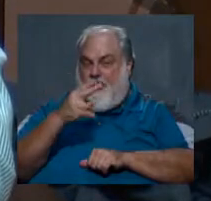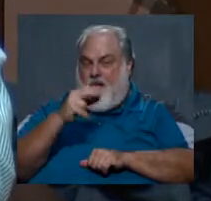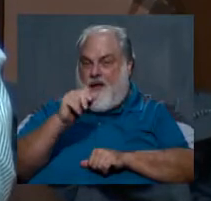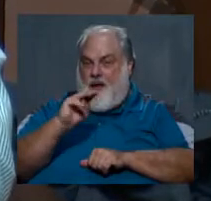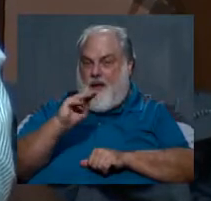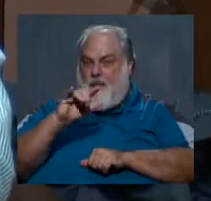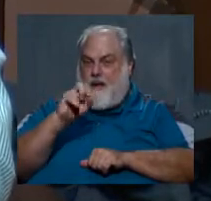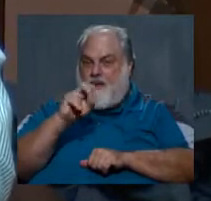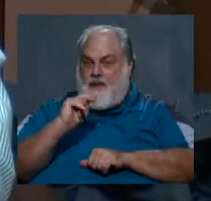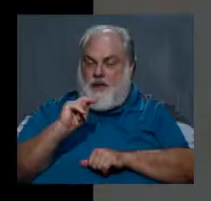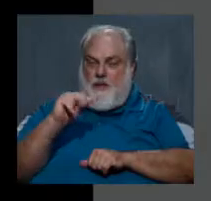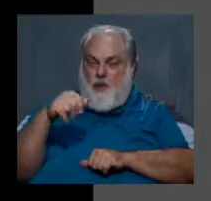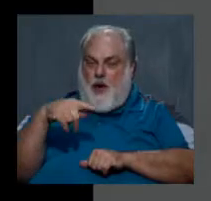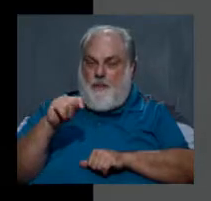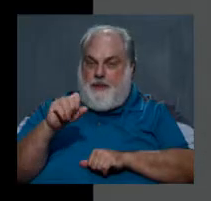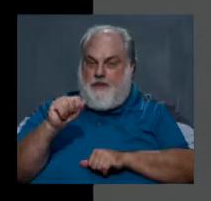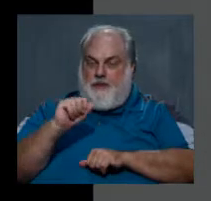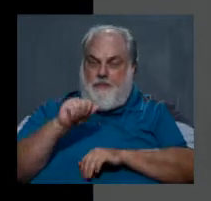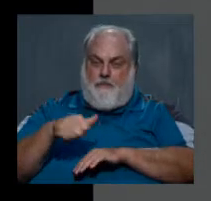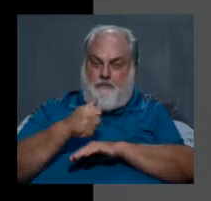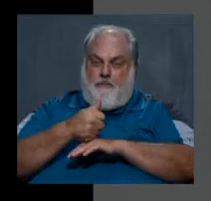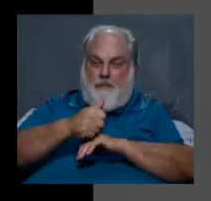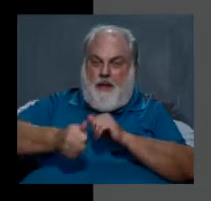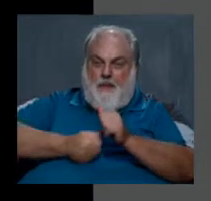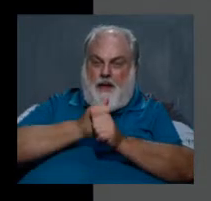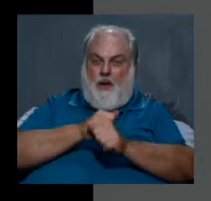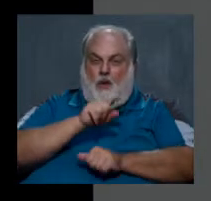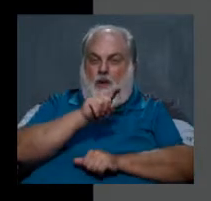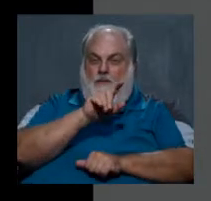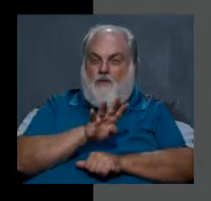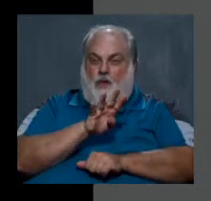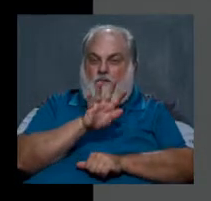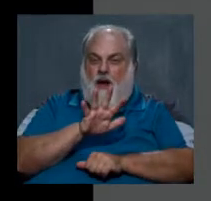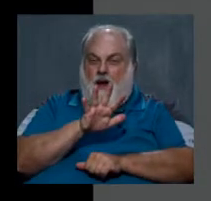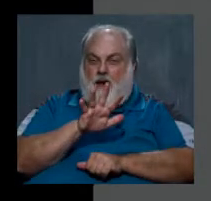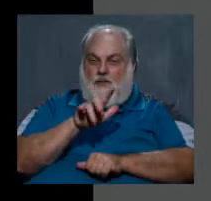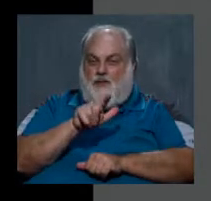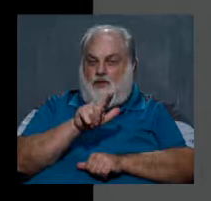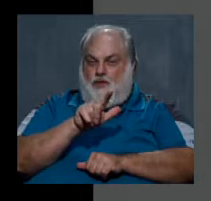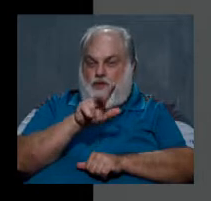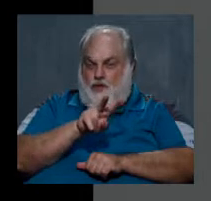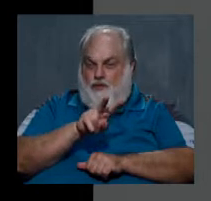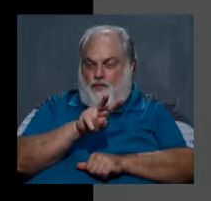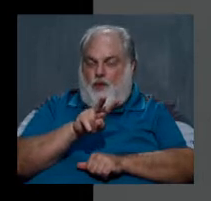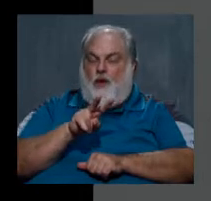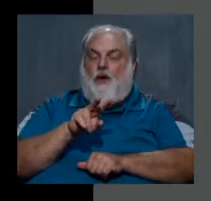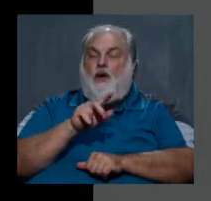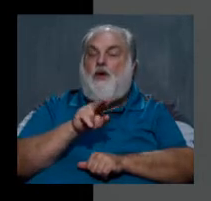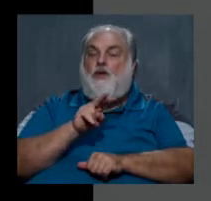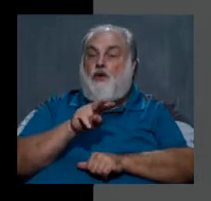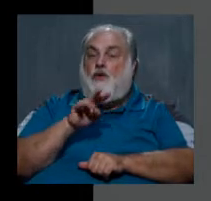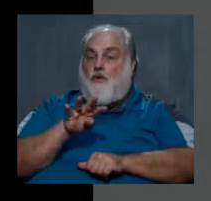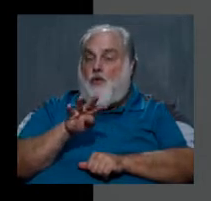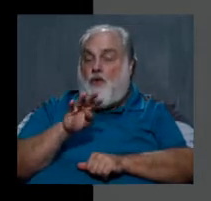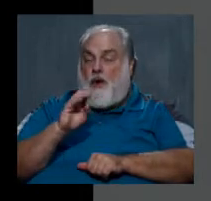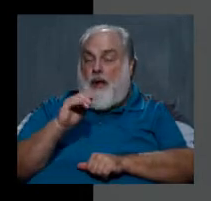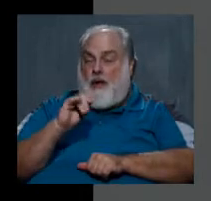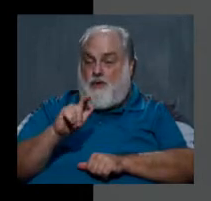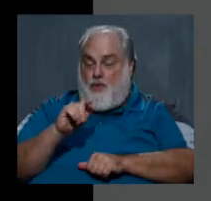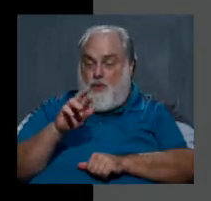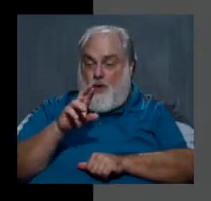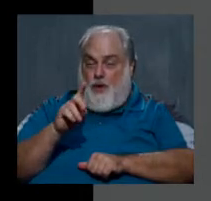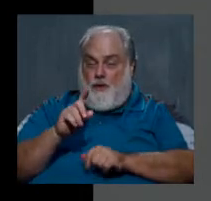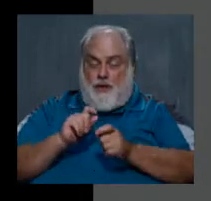Hamilton Apartments Long Form PDR, located behind 14524 through 14810 Cantrell Road. The request is a rezoning of the site